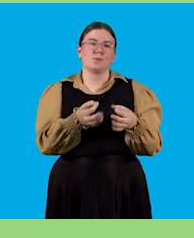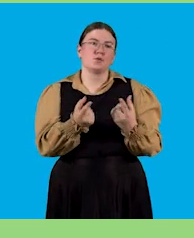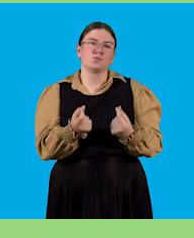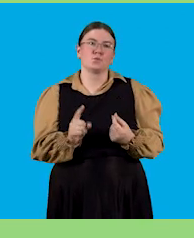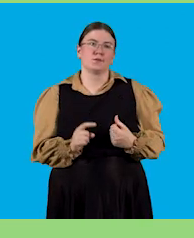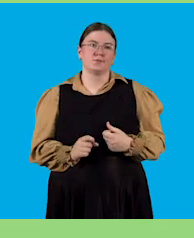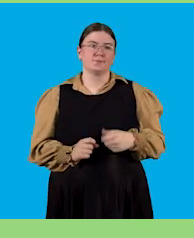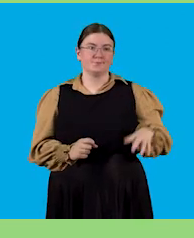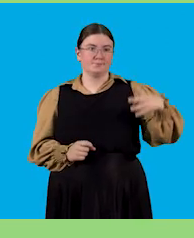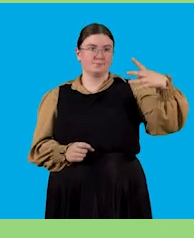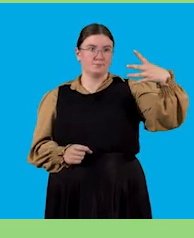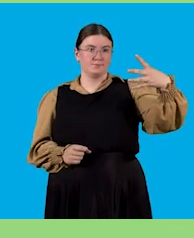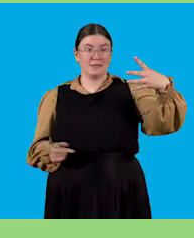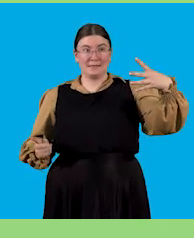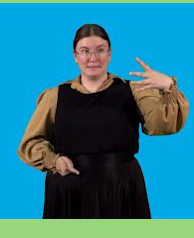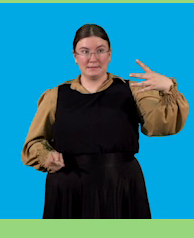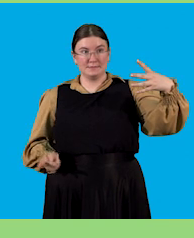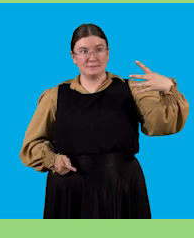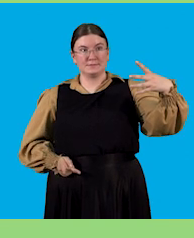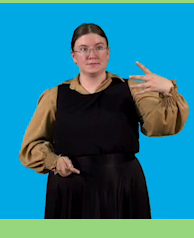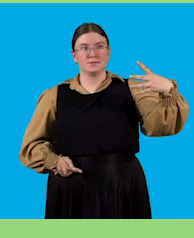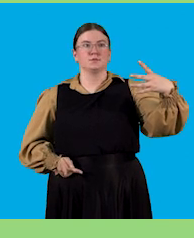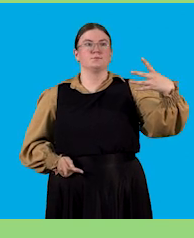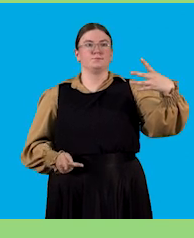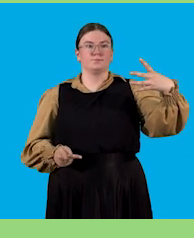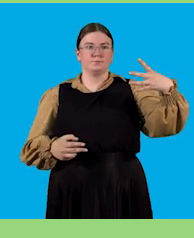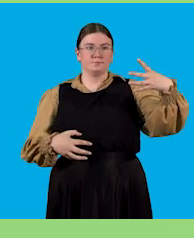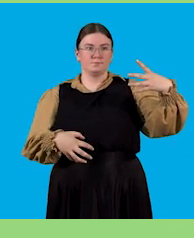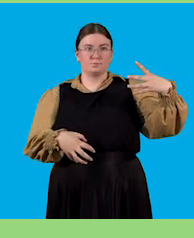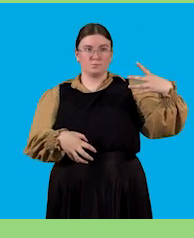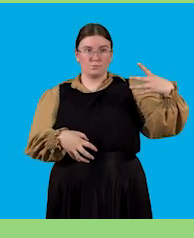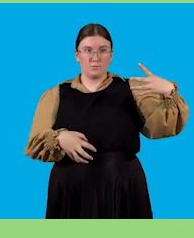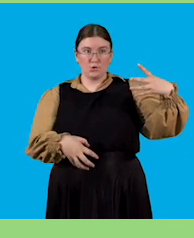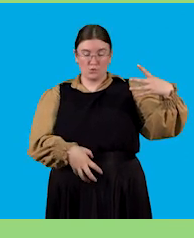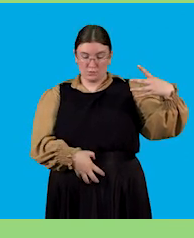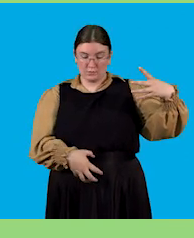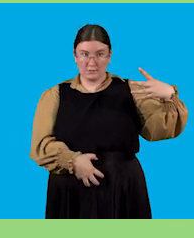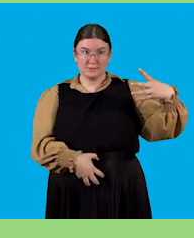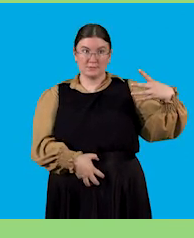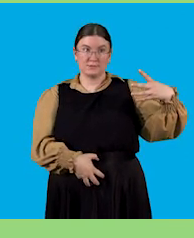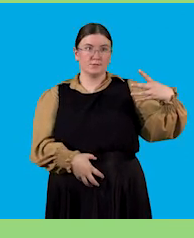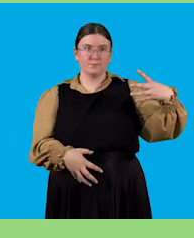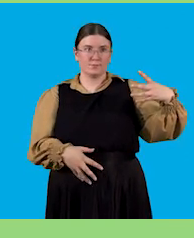excretory system, namely the kidney, ureter, bladder, and urethra.